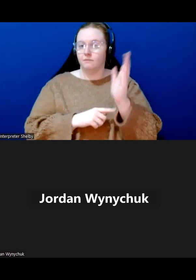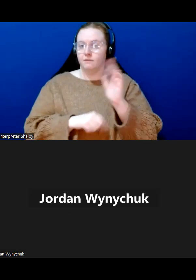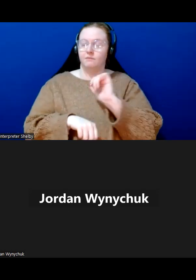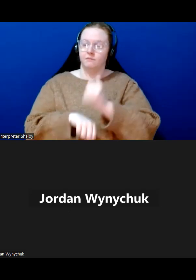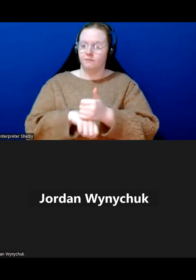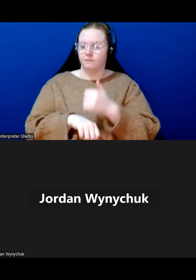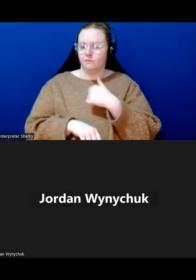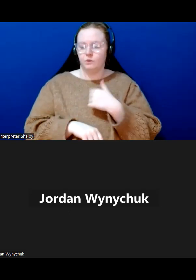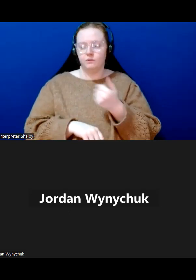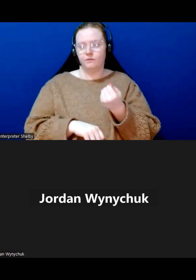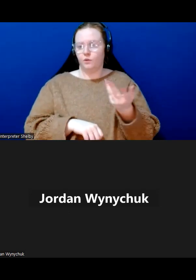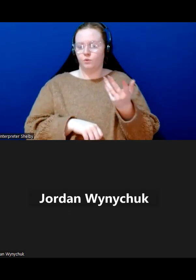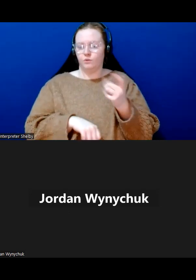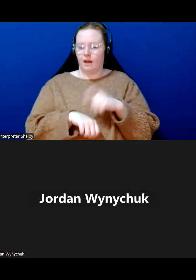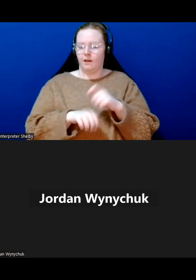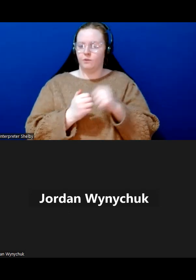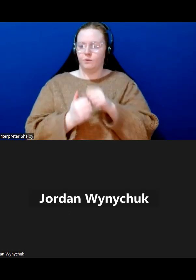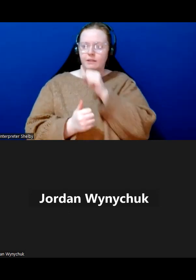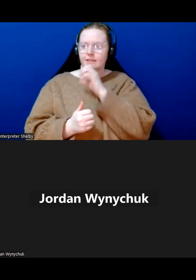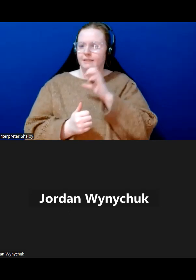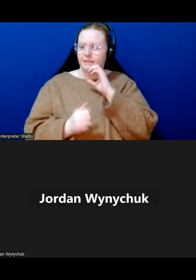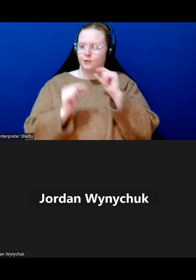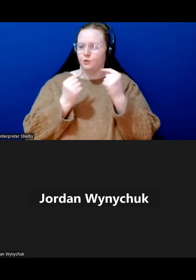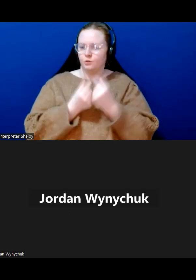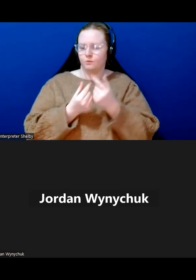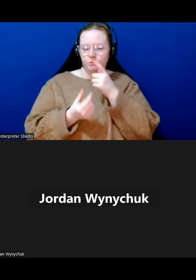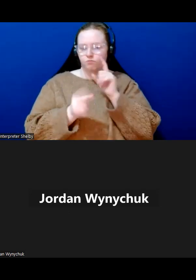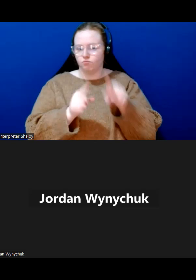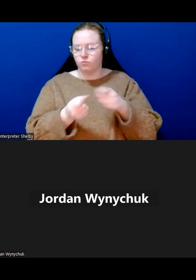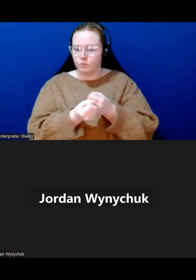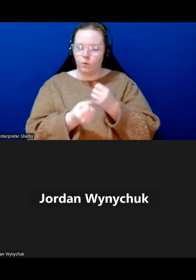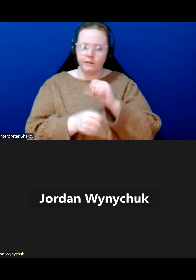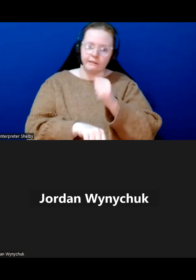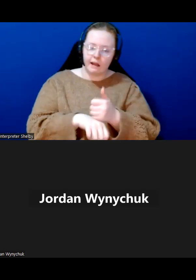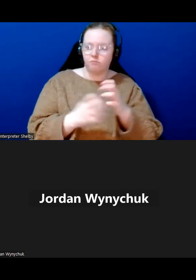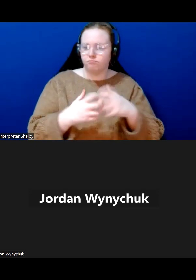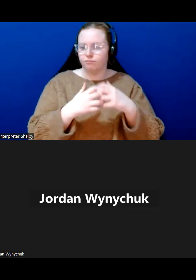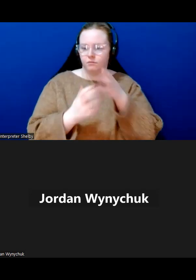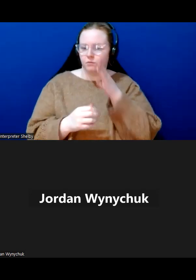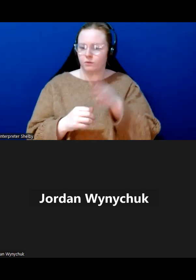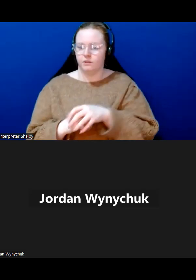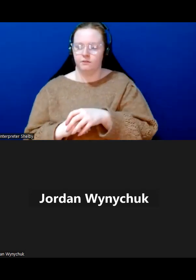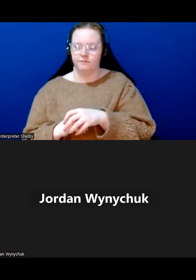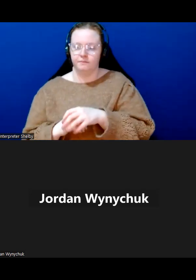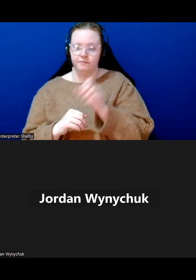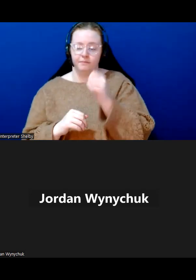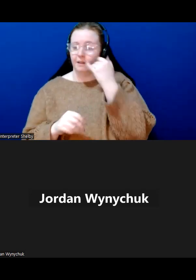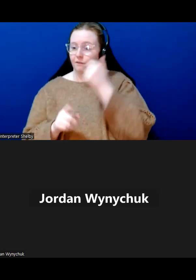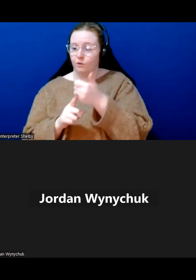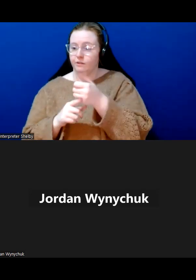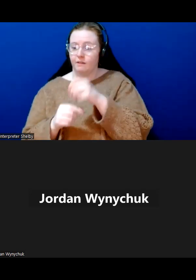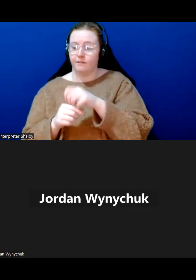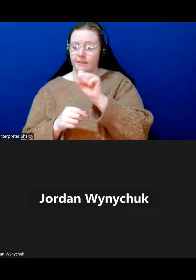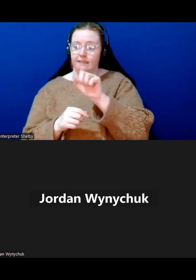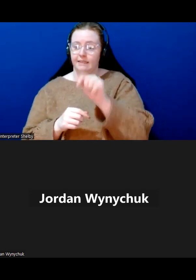few of the seniors groups across the province now. Perfect. Yeah, we always love it. If you're in the St. John's area, we